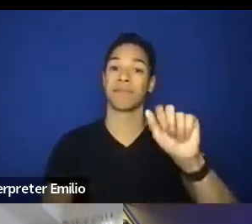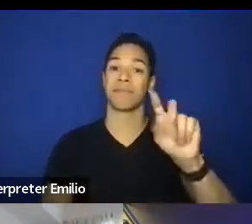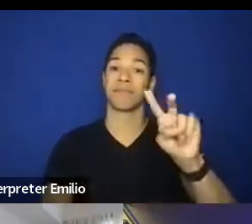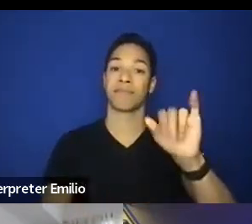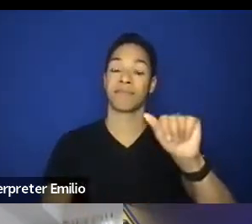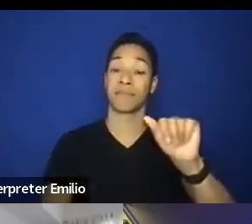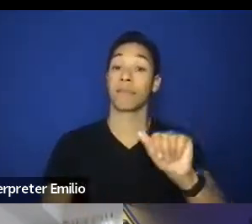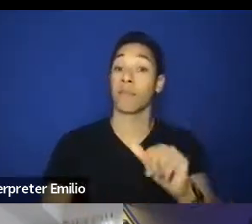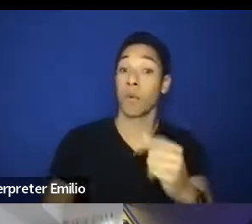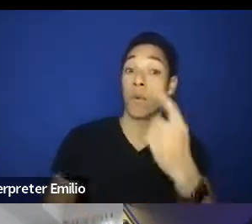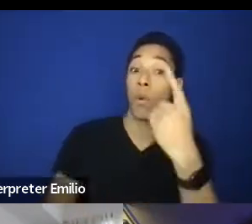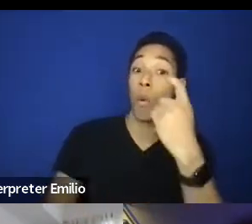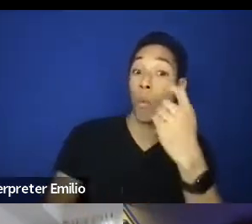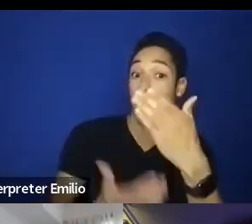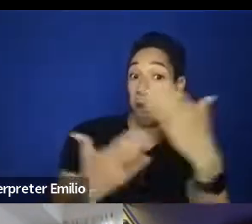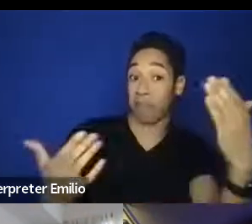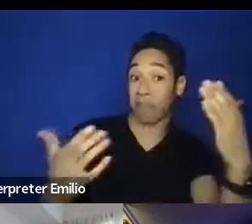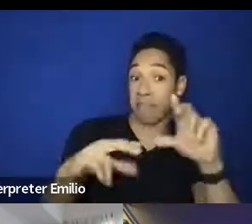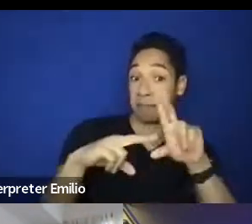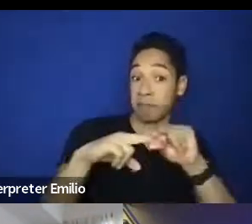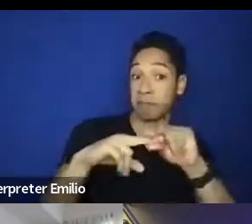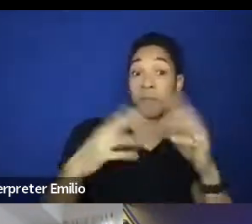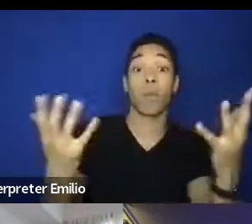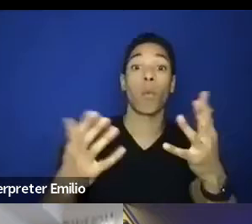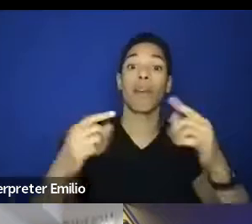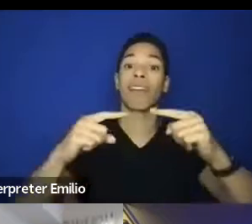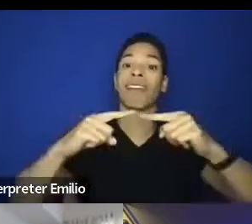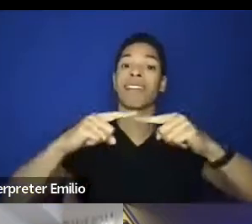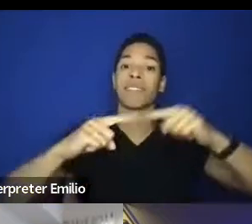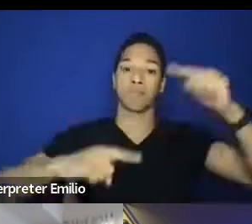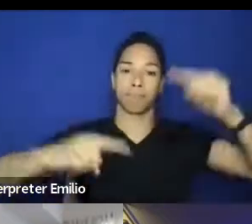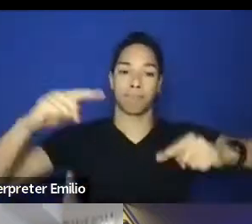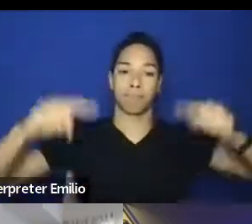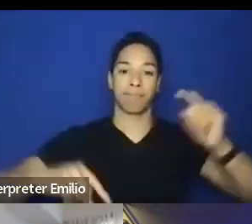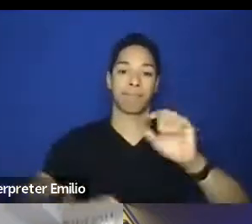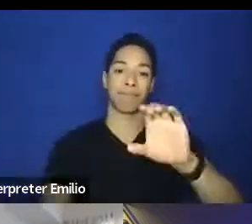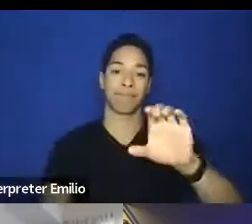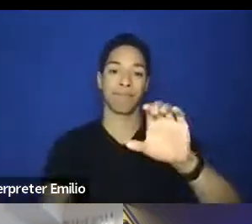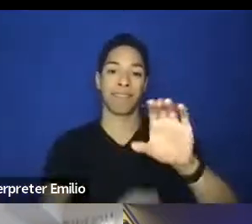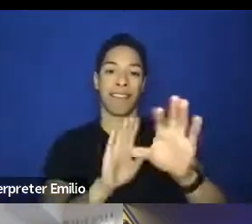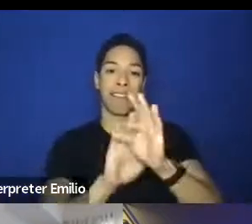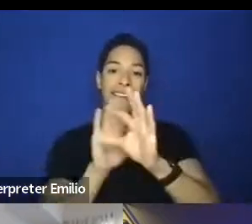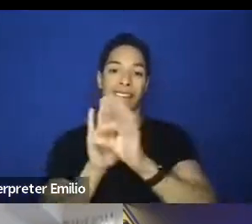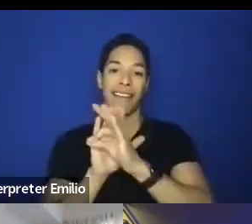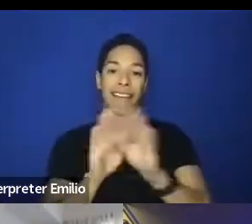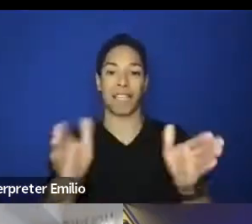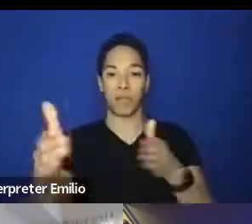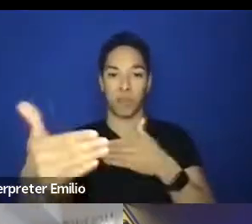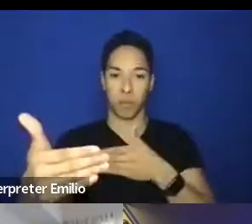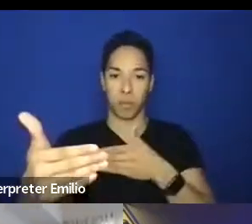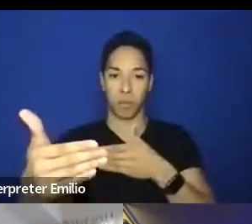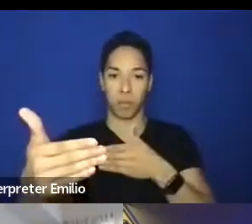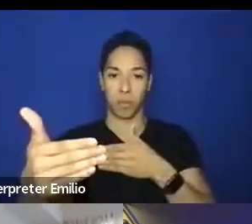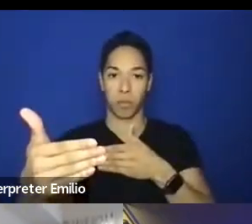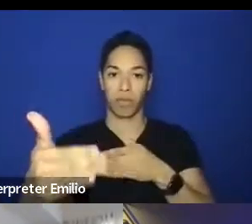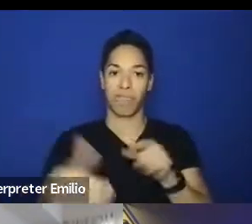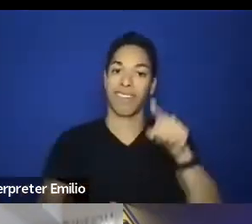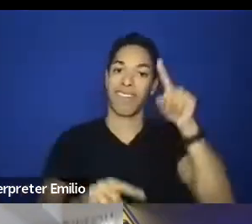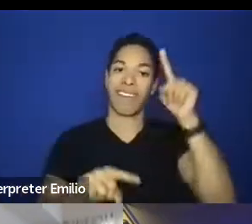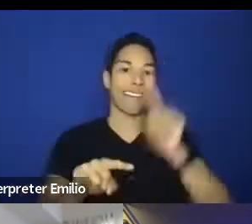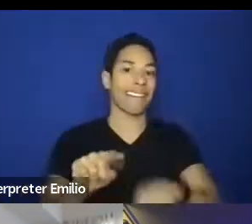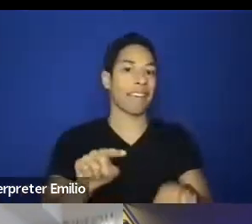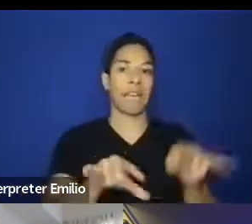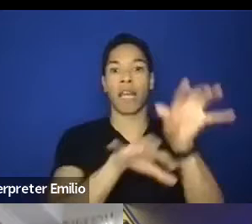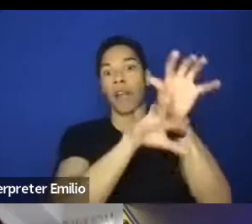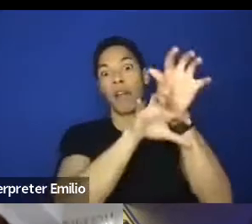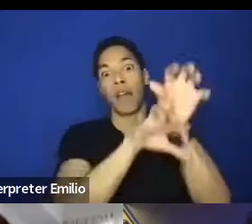casting situation is to diversify the casting room. It cannot look homogenous